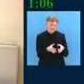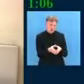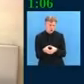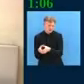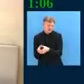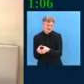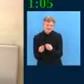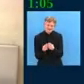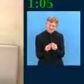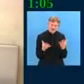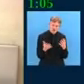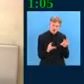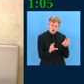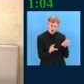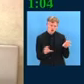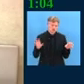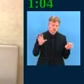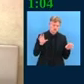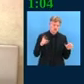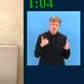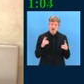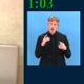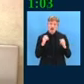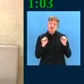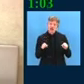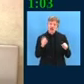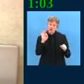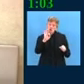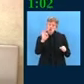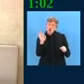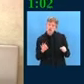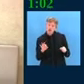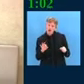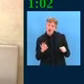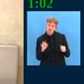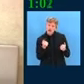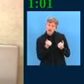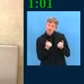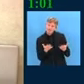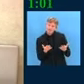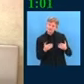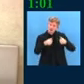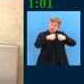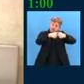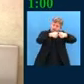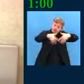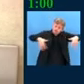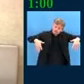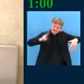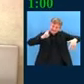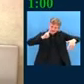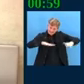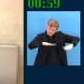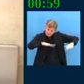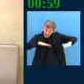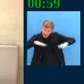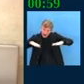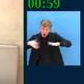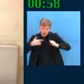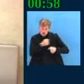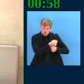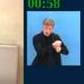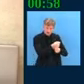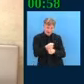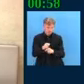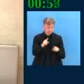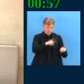region. A quota system could be a solution that governments could adapt in order to ensure the fair representation, inclusion, and protection